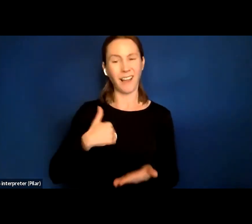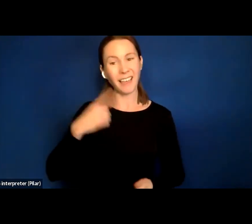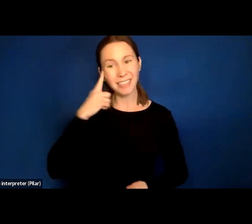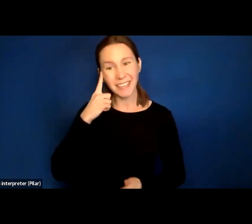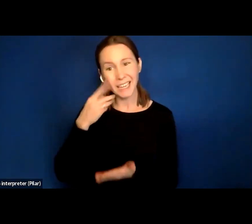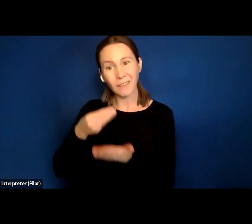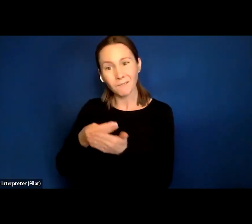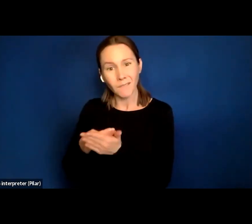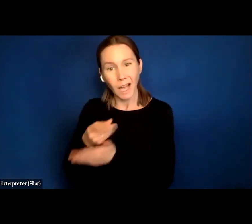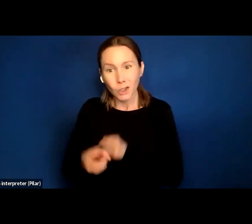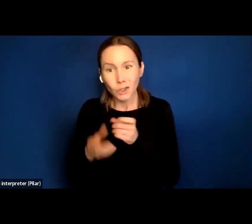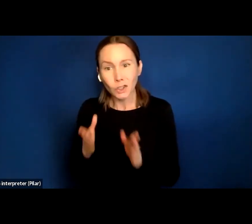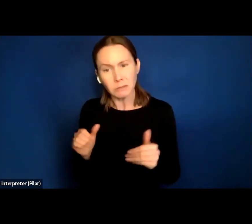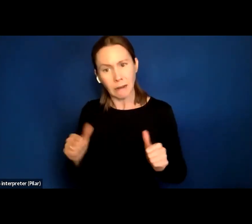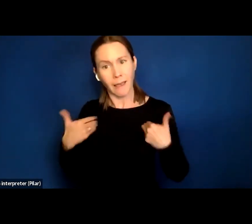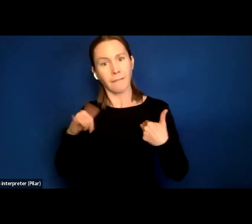sector can have.